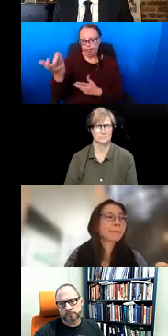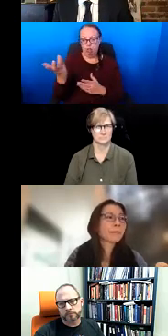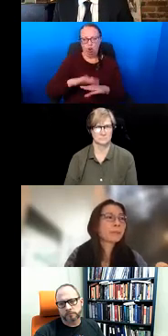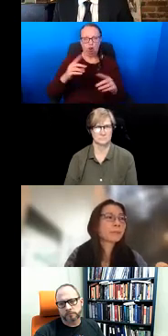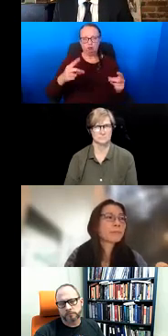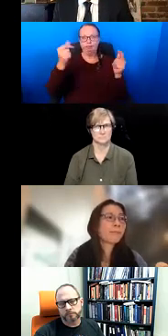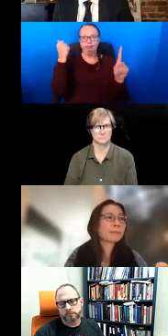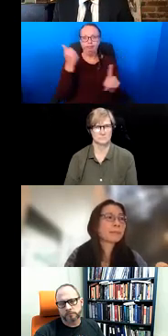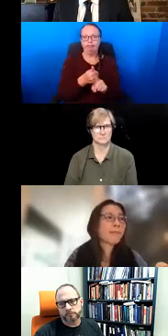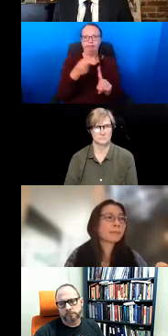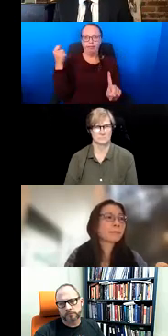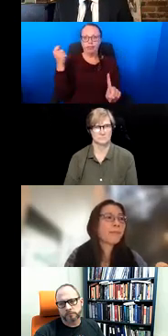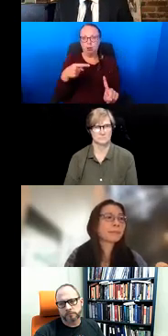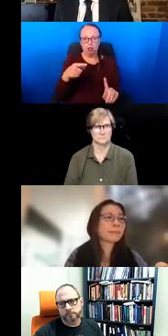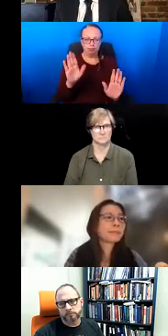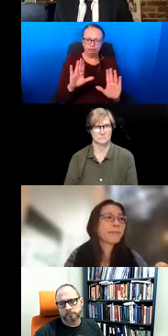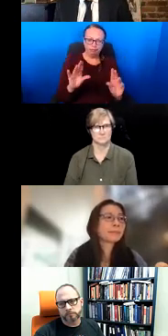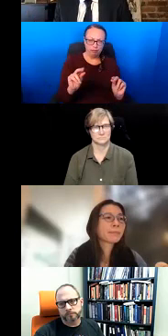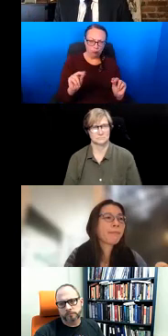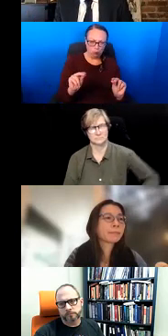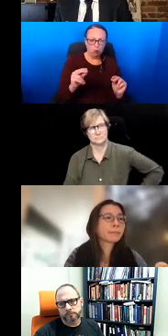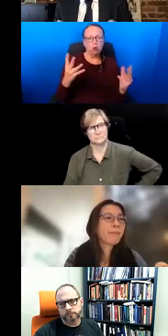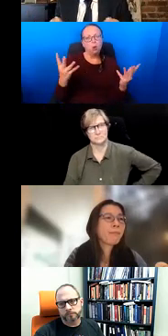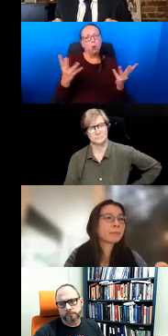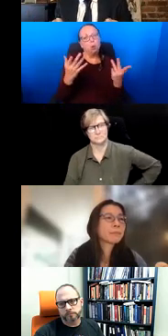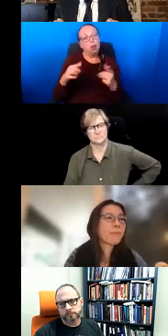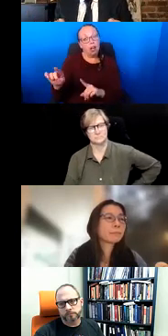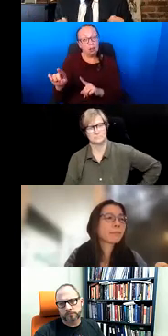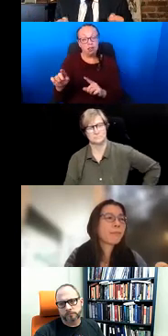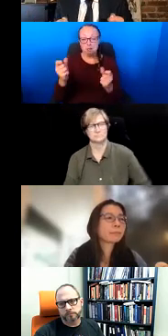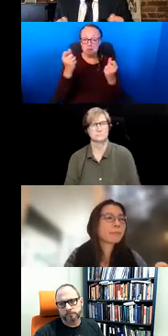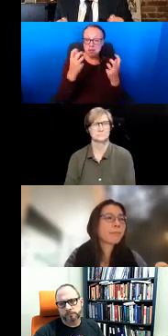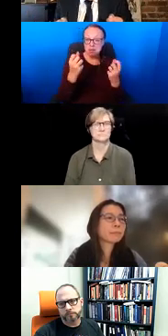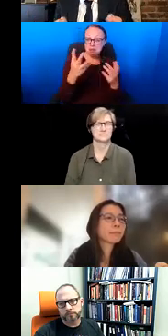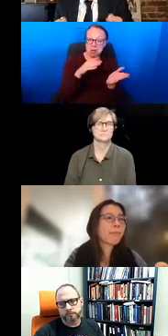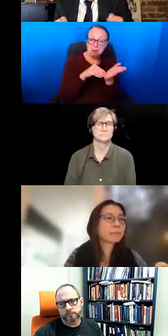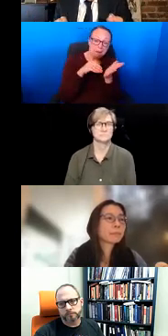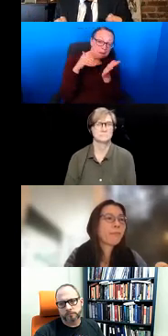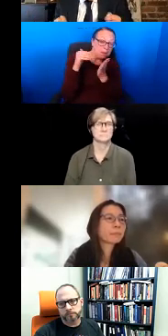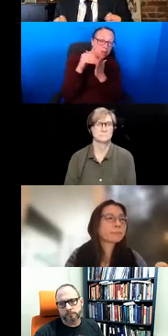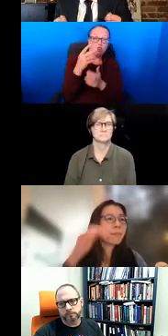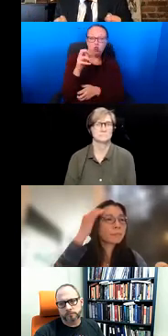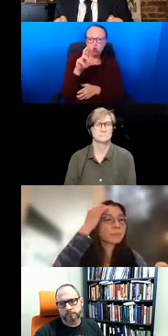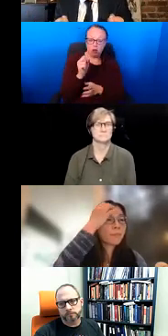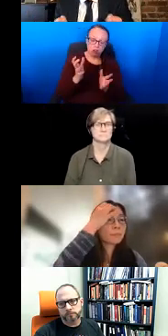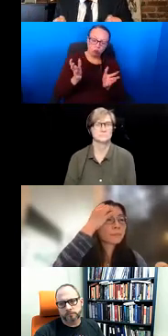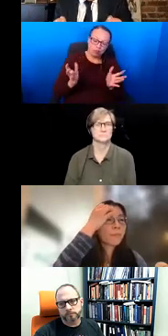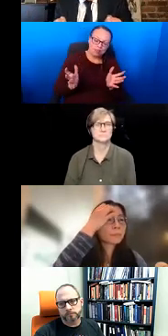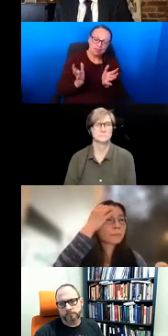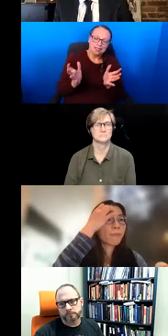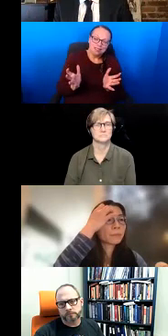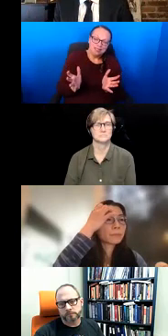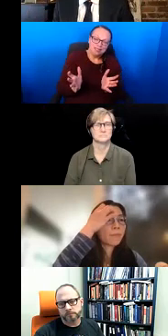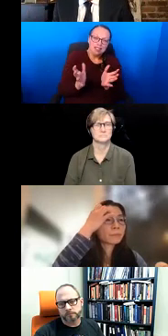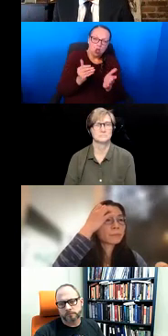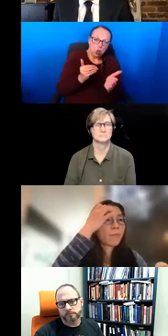instantaneous stimulation. What happens, we think, is that you take millions of neurons and you nudge them a little closer, a little farther